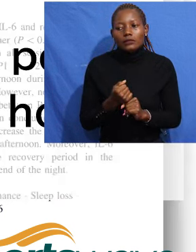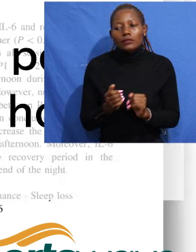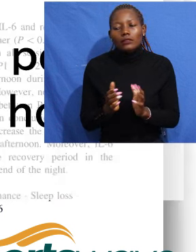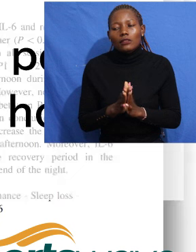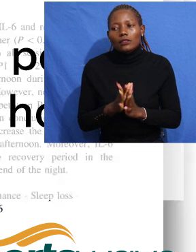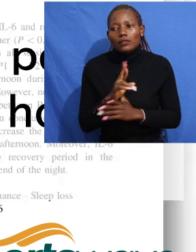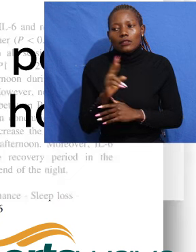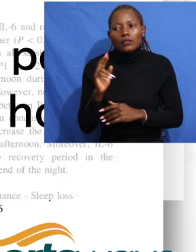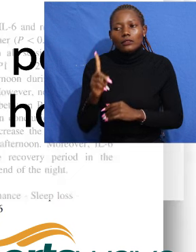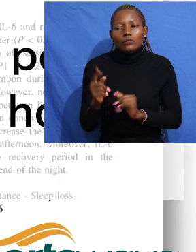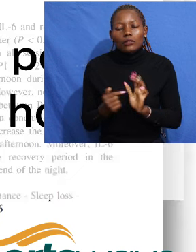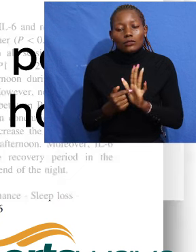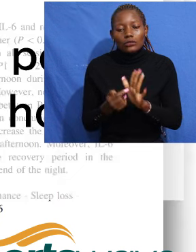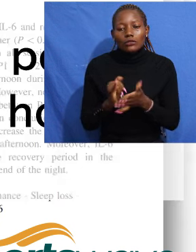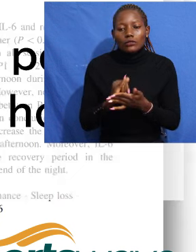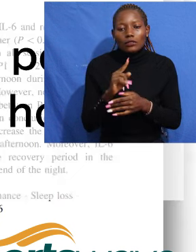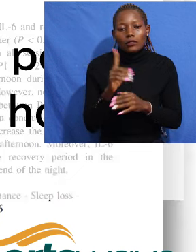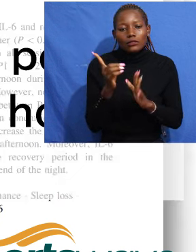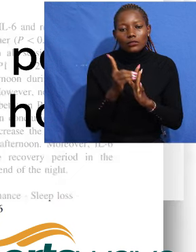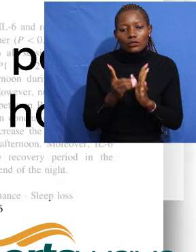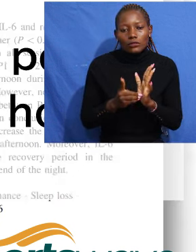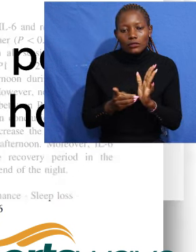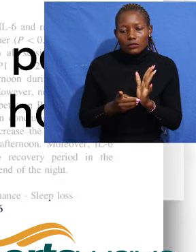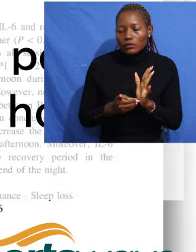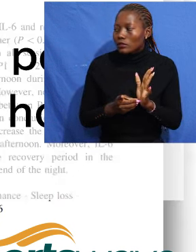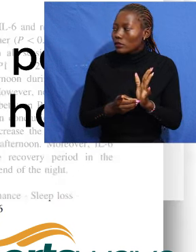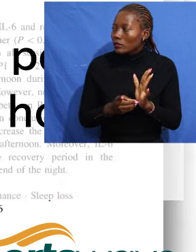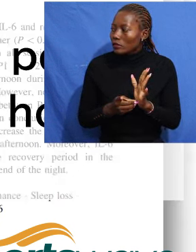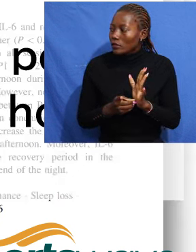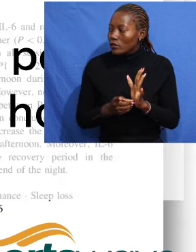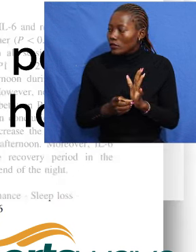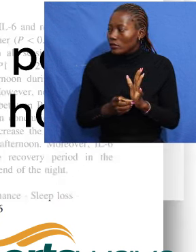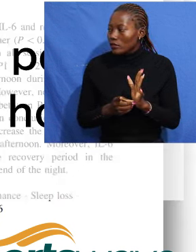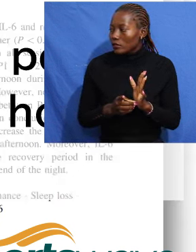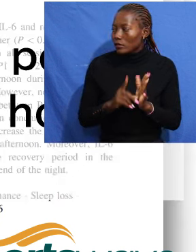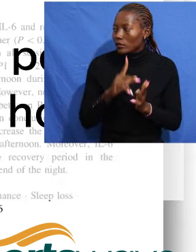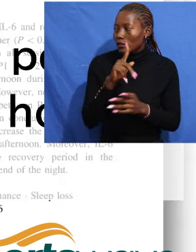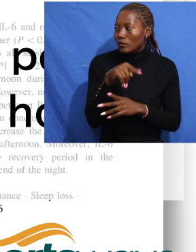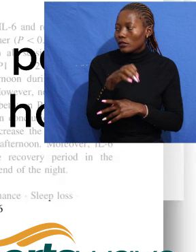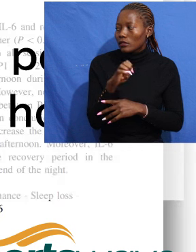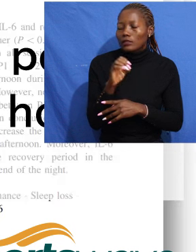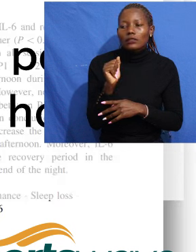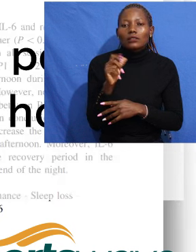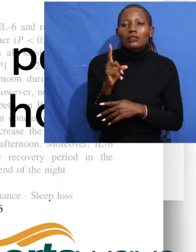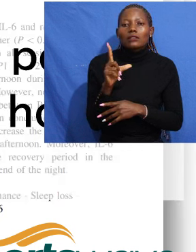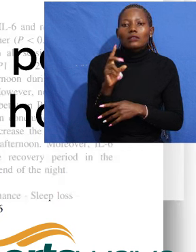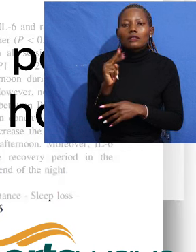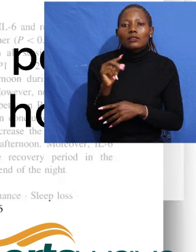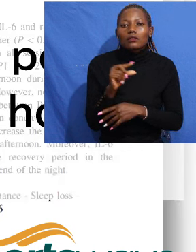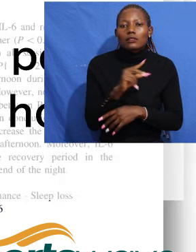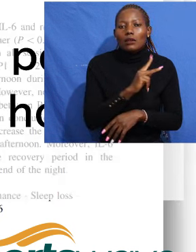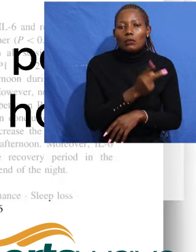shows that you'll get decreased pedaling power after short sleep. it's